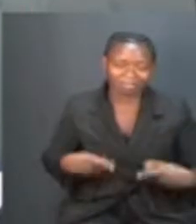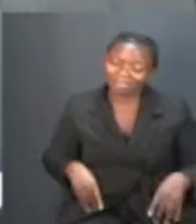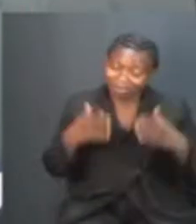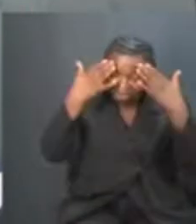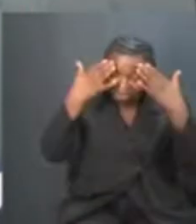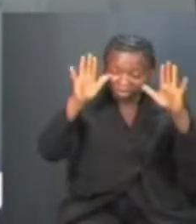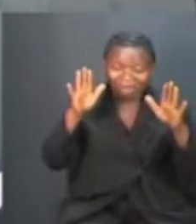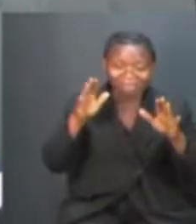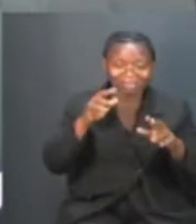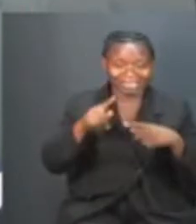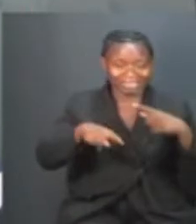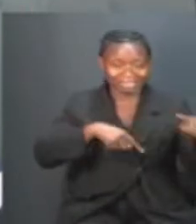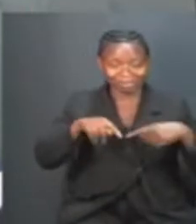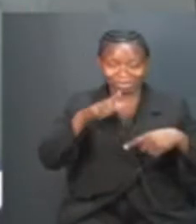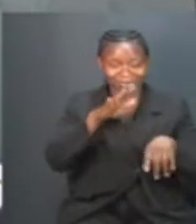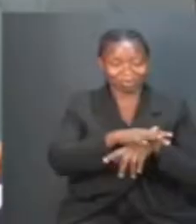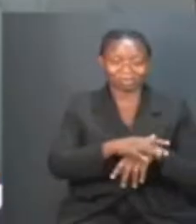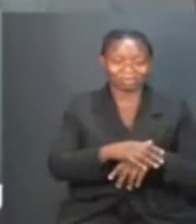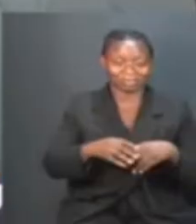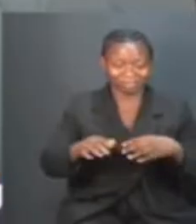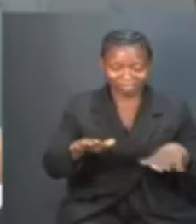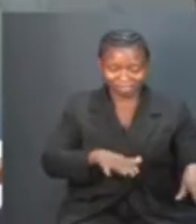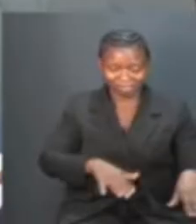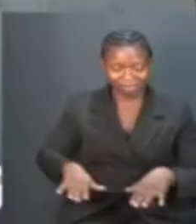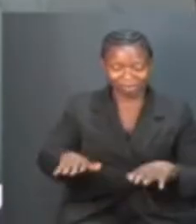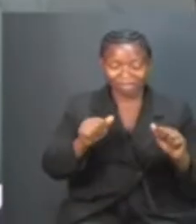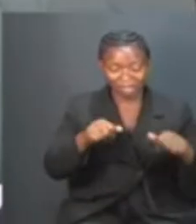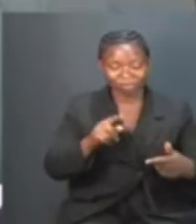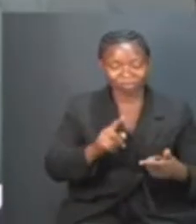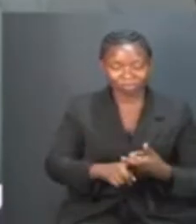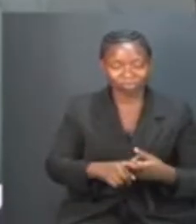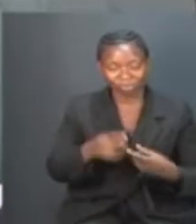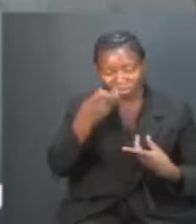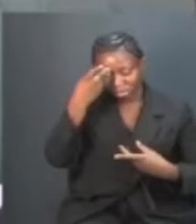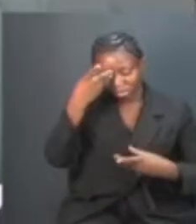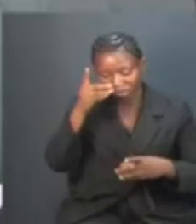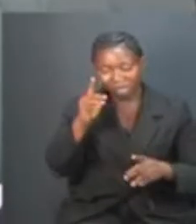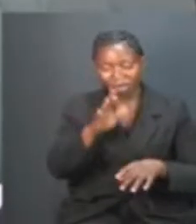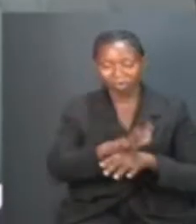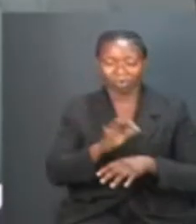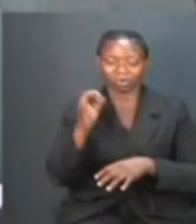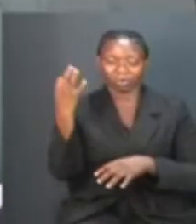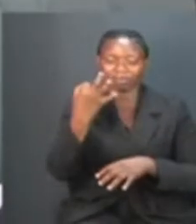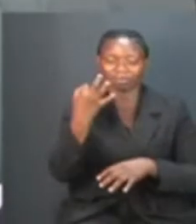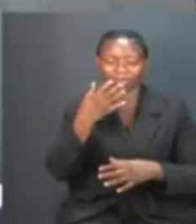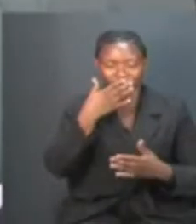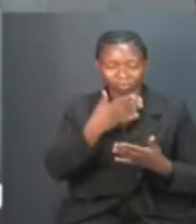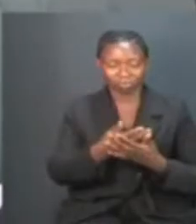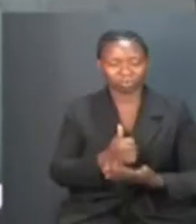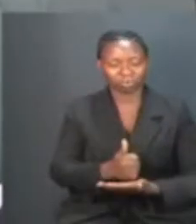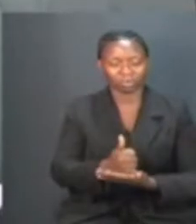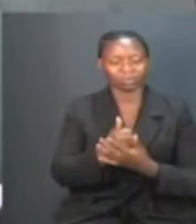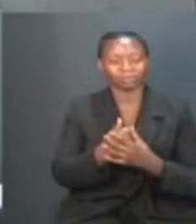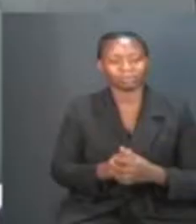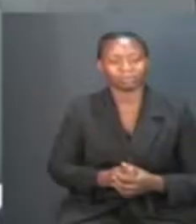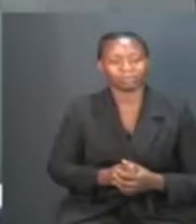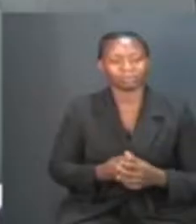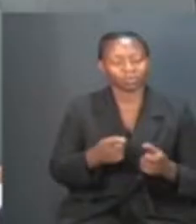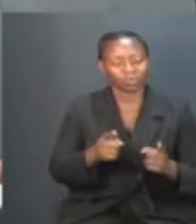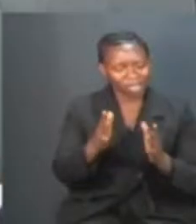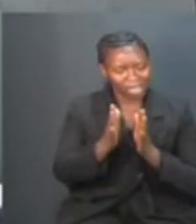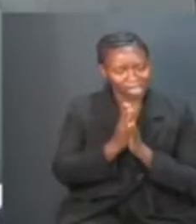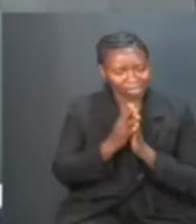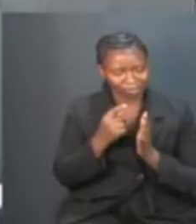had done on a Friday. And I think if we are able to go by that, it will help. So when they asked